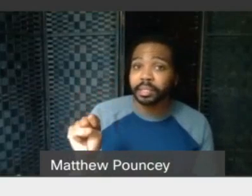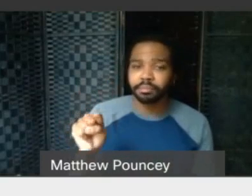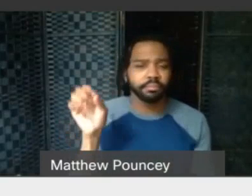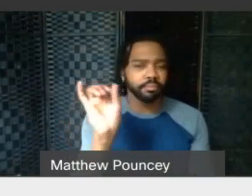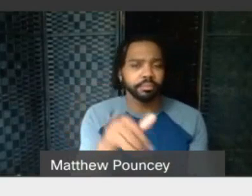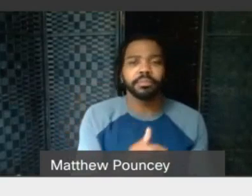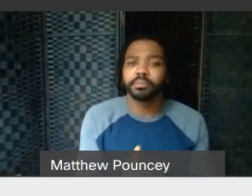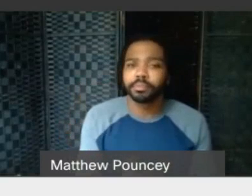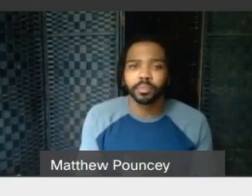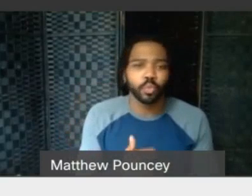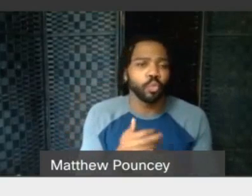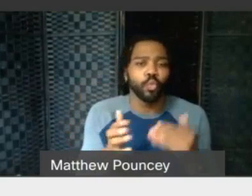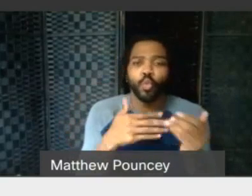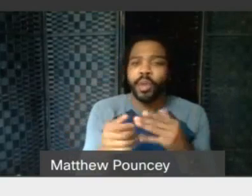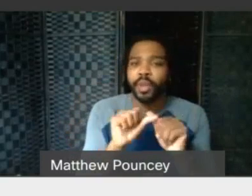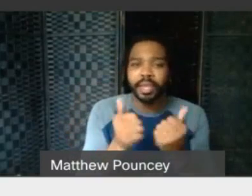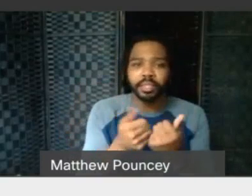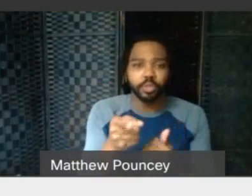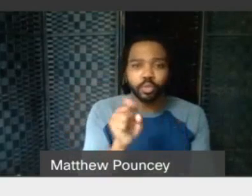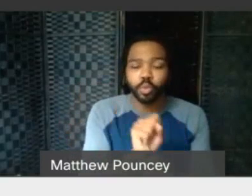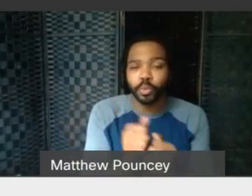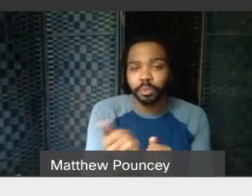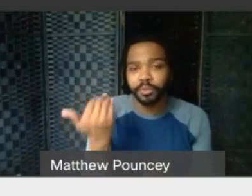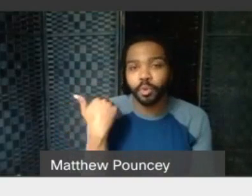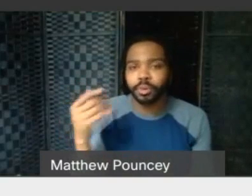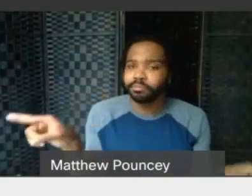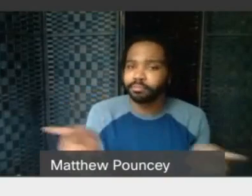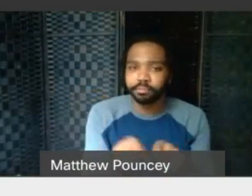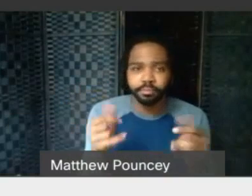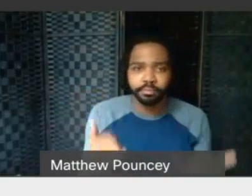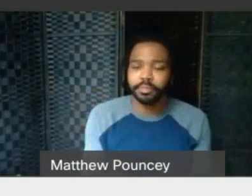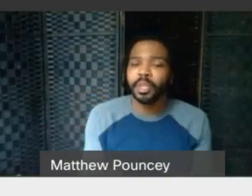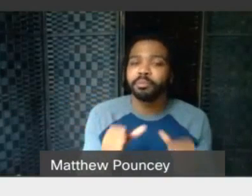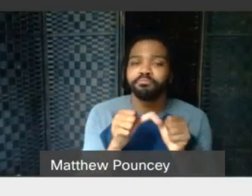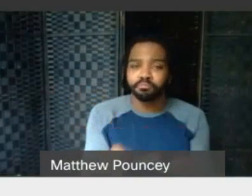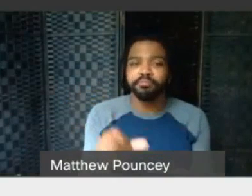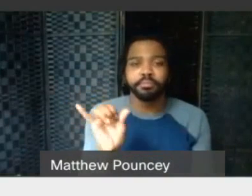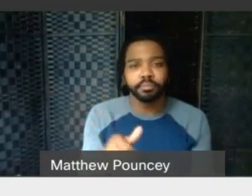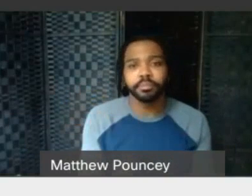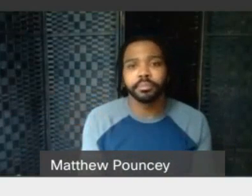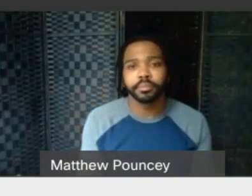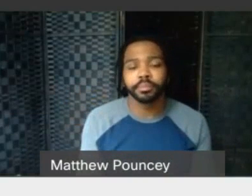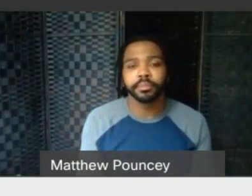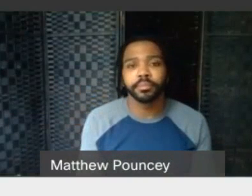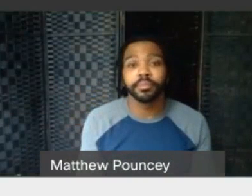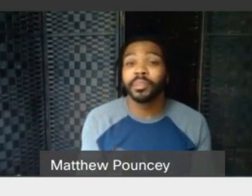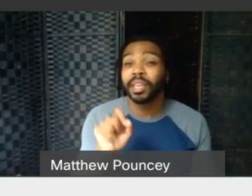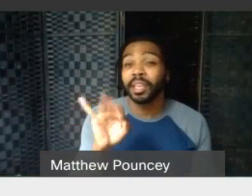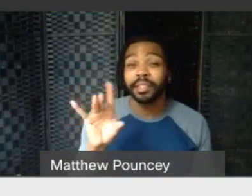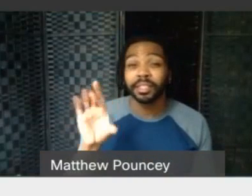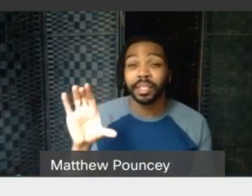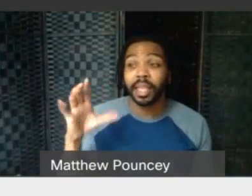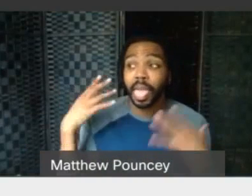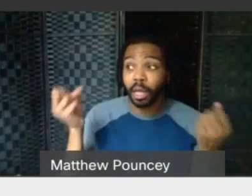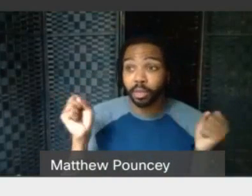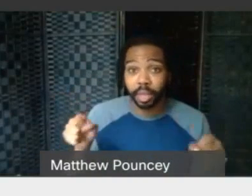body or other, organization you worked with to do that, you should continue to do that. And if DC Health can